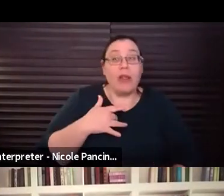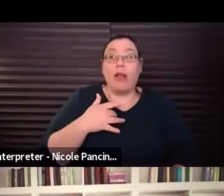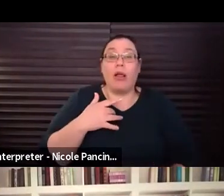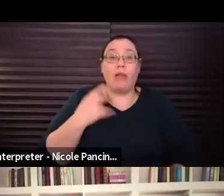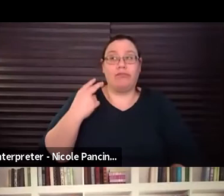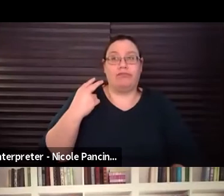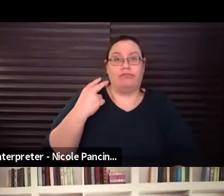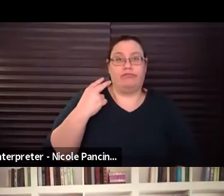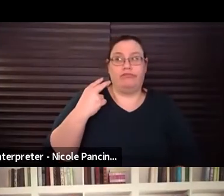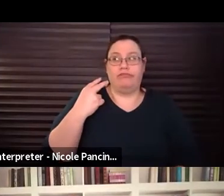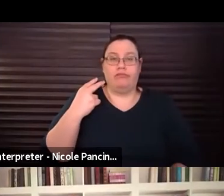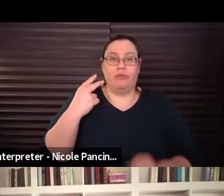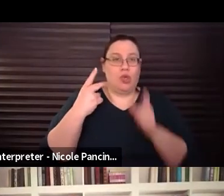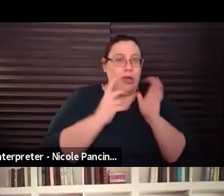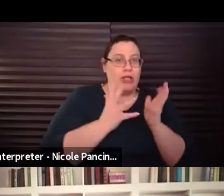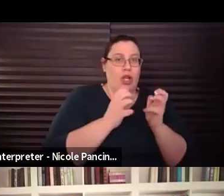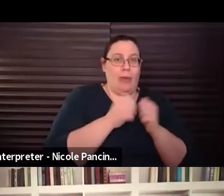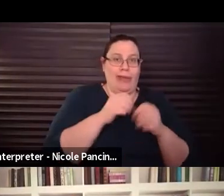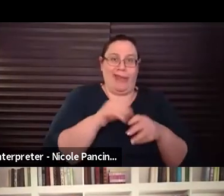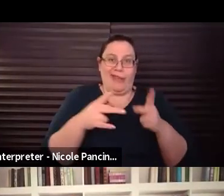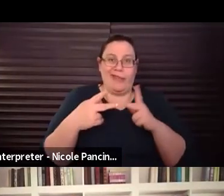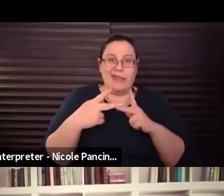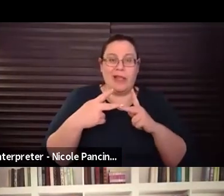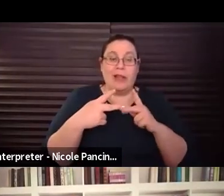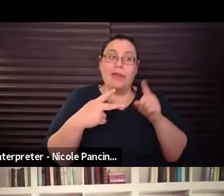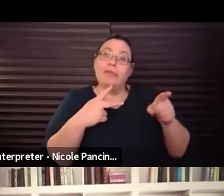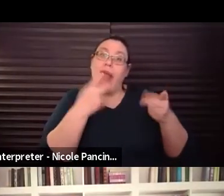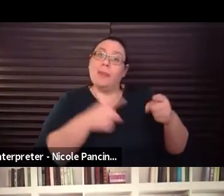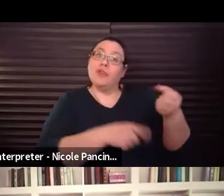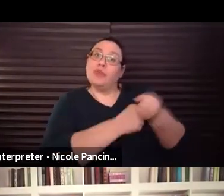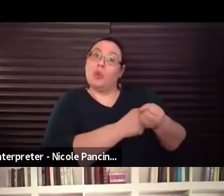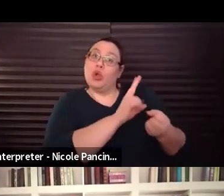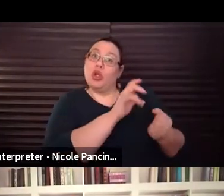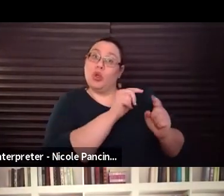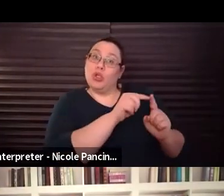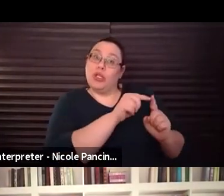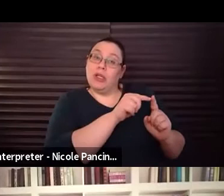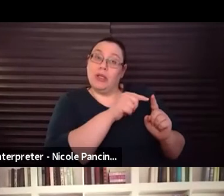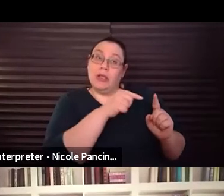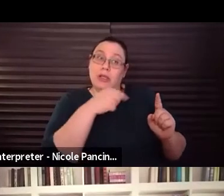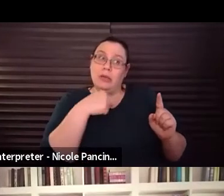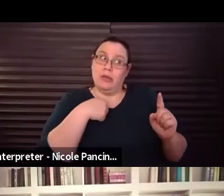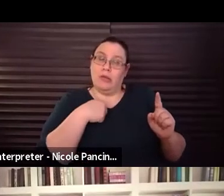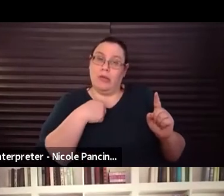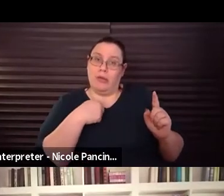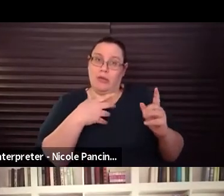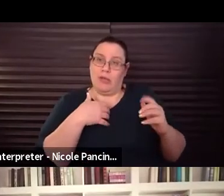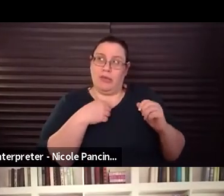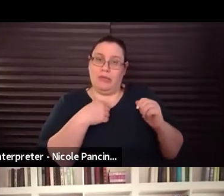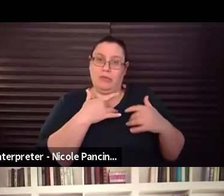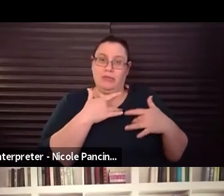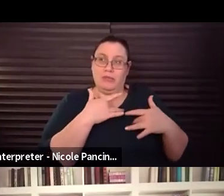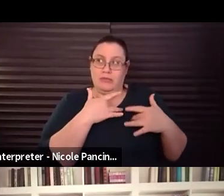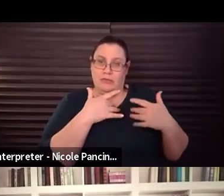about who you're talking to in the facility, and there's someone who's a union supporter, if you're a person who may be a little concerned about that sort of thing, about